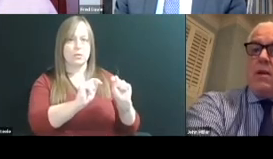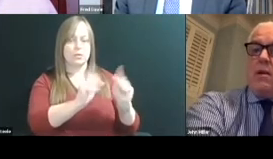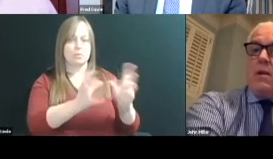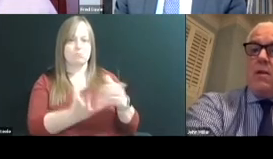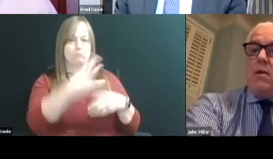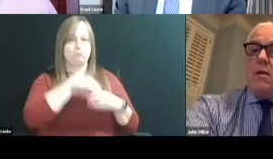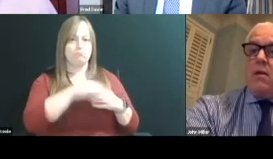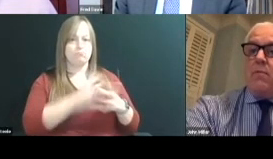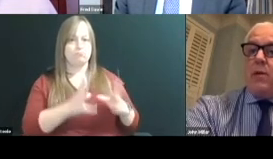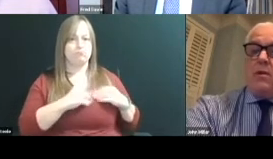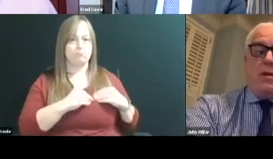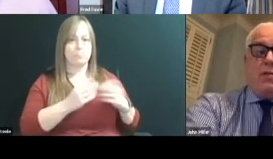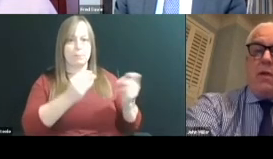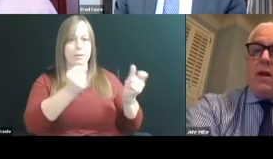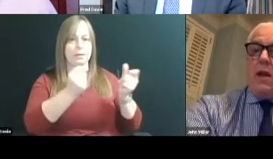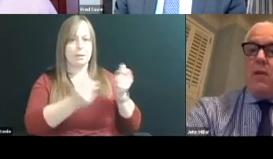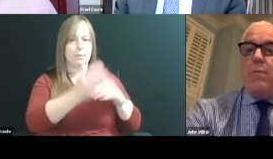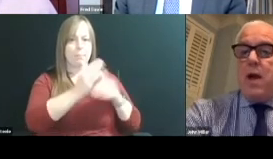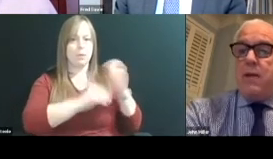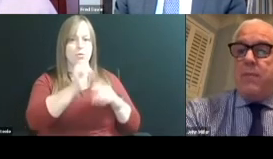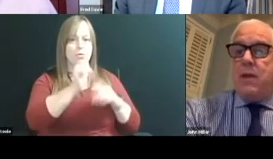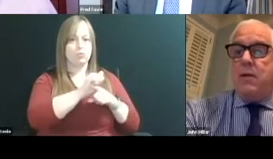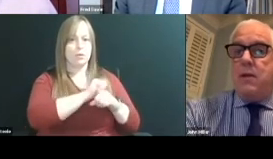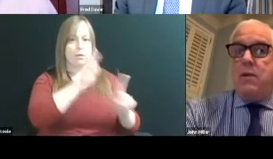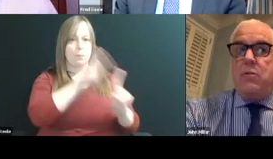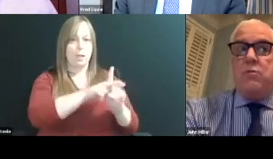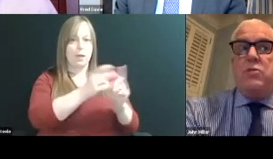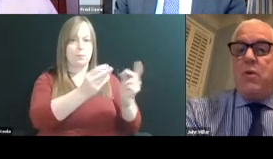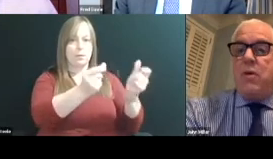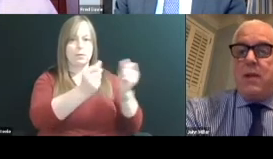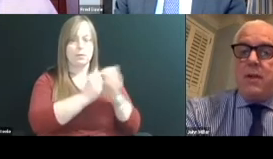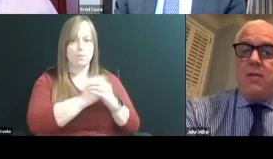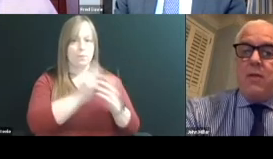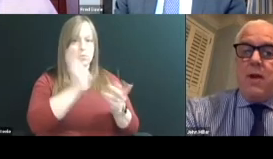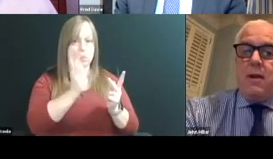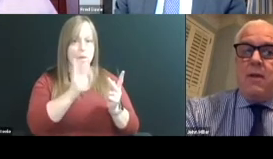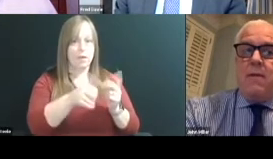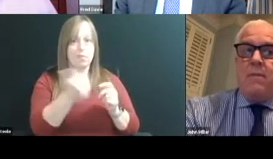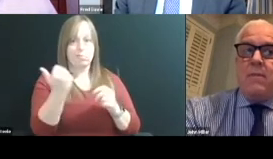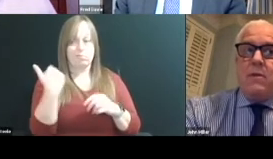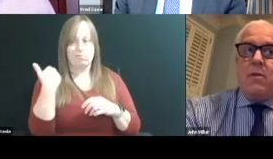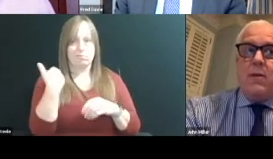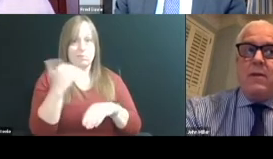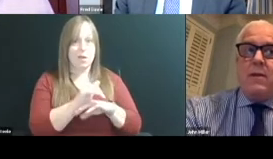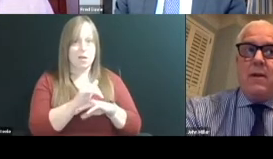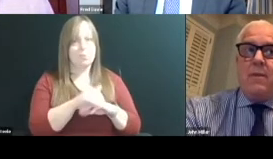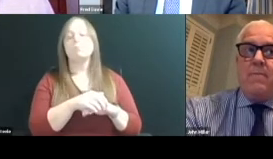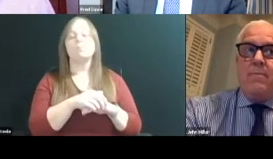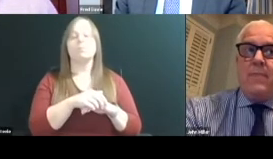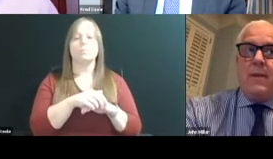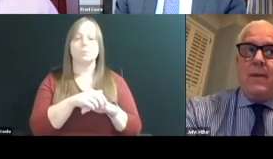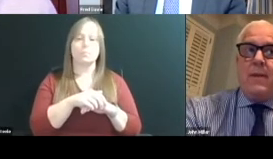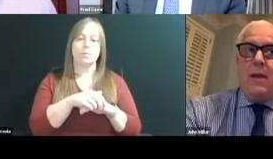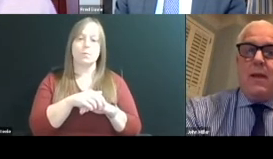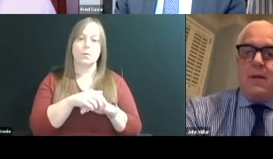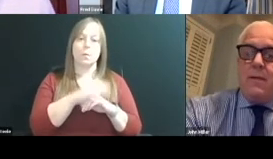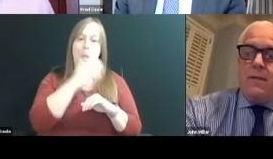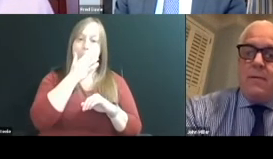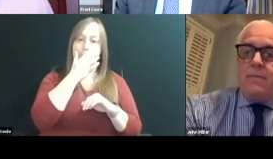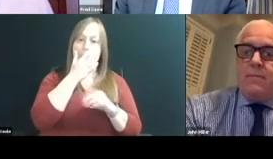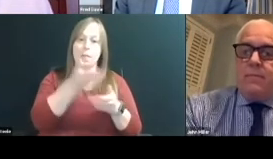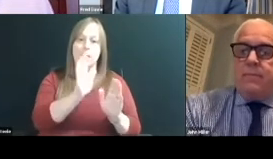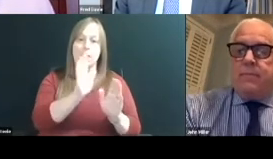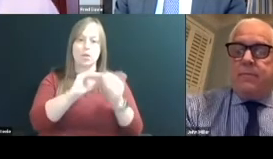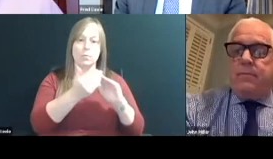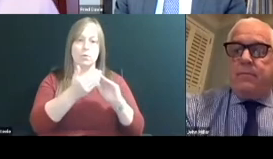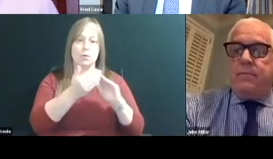adopted immediately, built into the training, and applied immediately. You saw that the other night. So it's... For example, letting